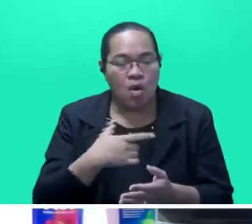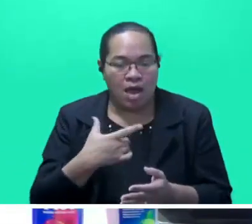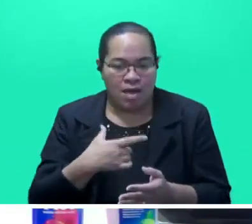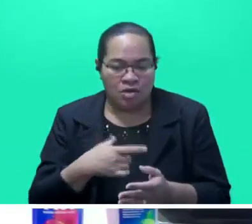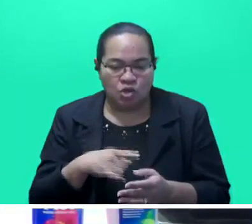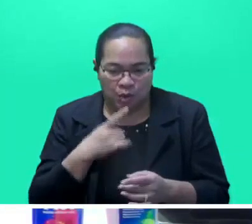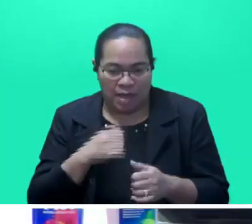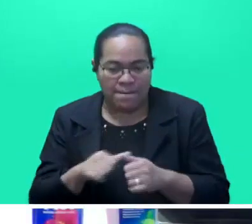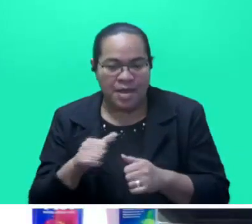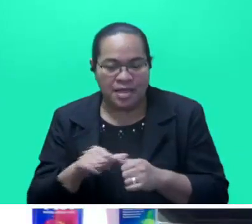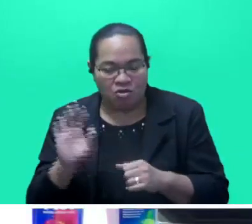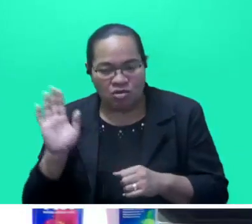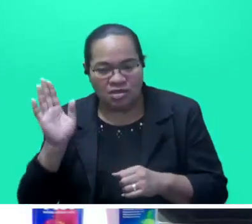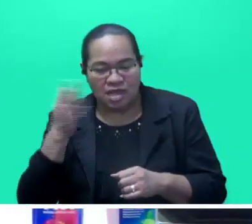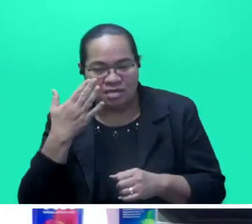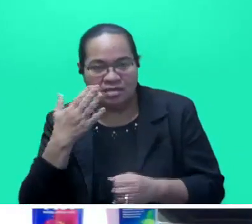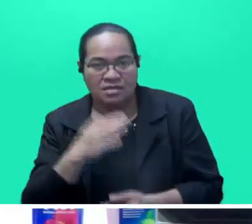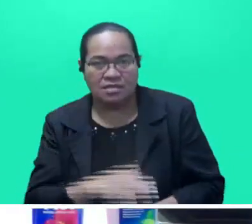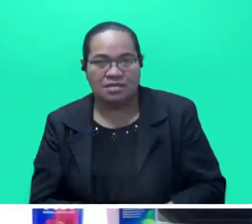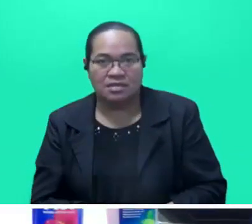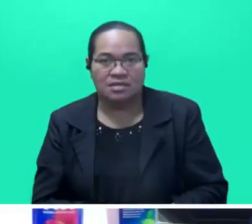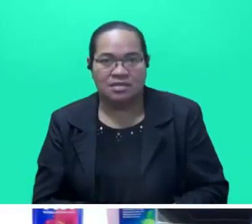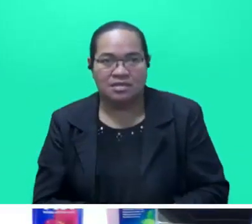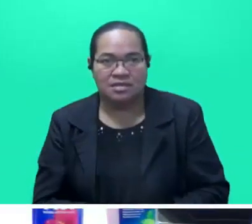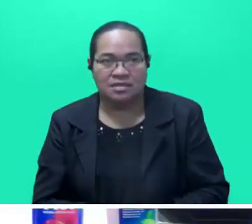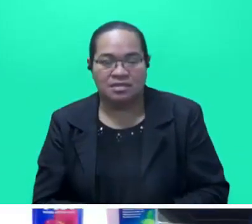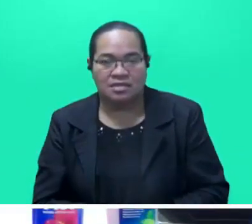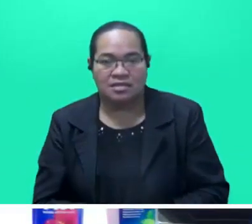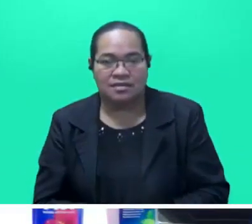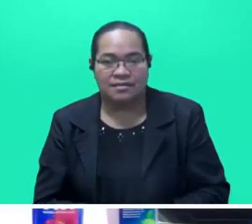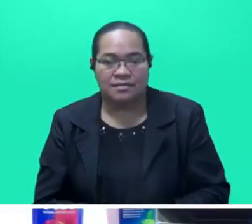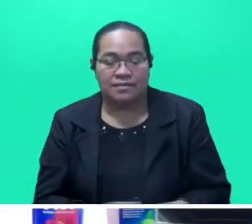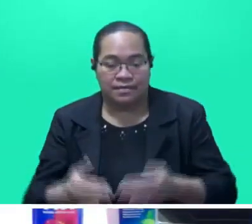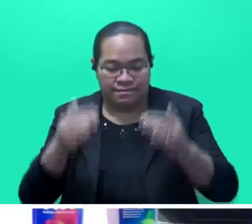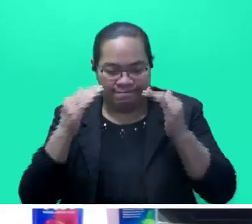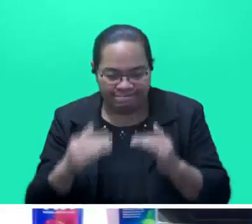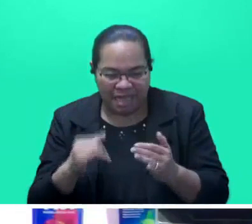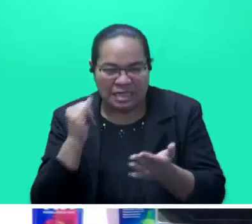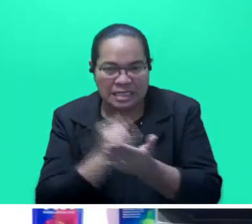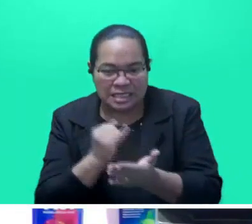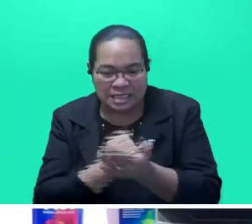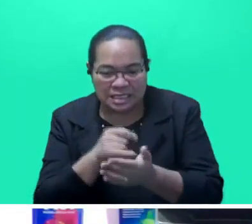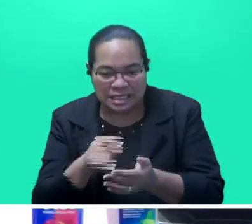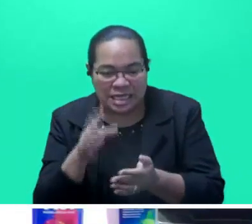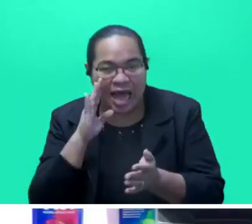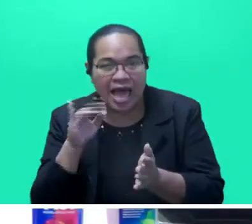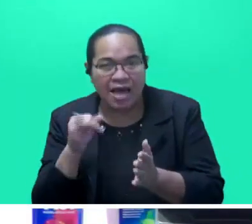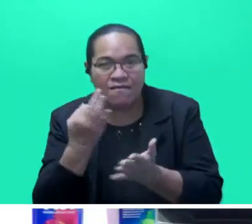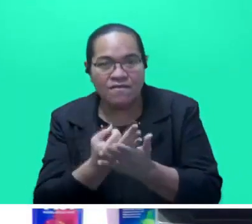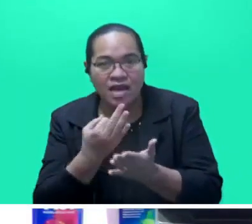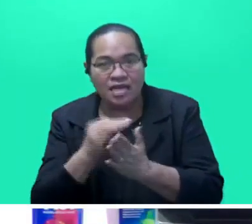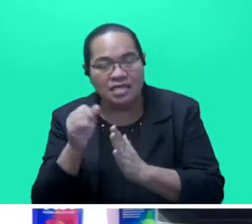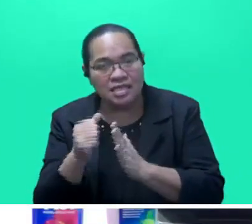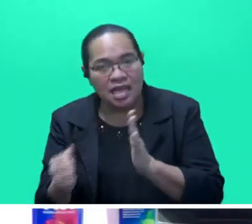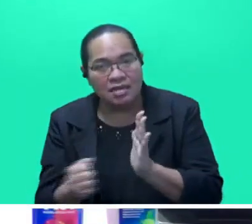better discharge of their duties. In terms of the discrepancies identified in the financial statement of the Fiji